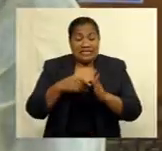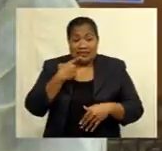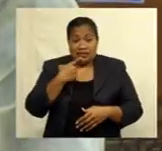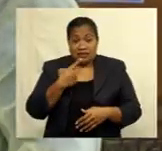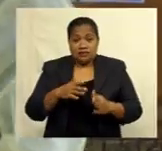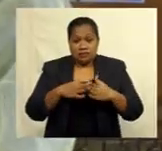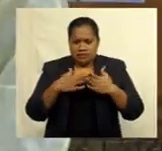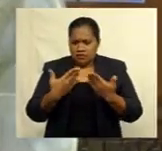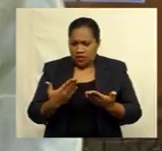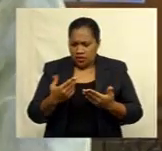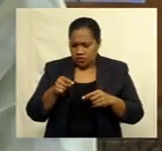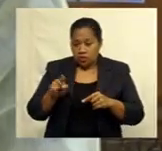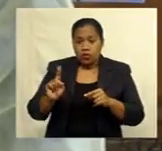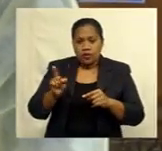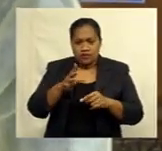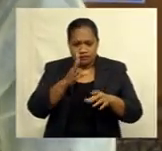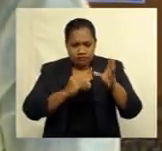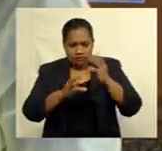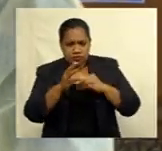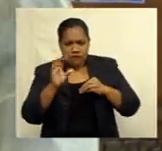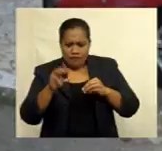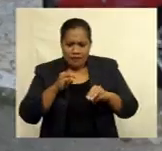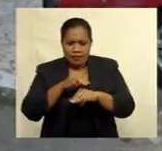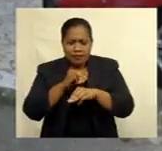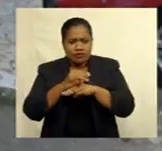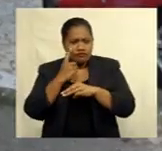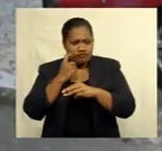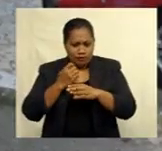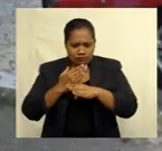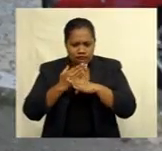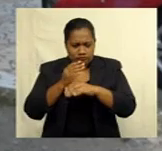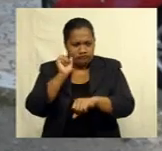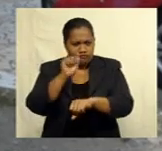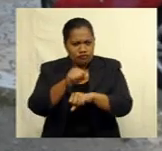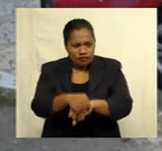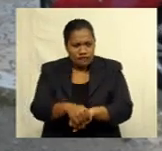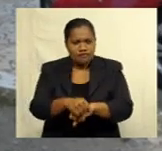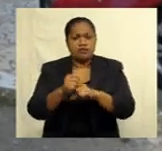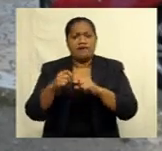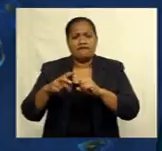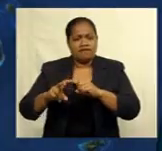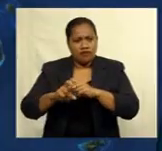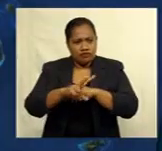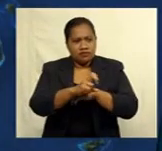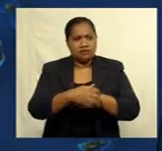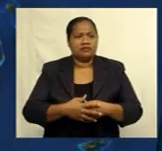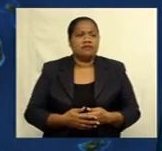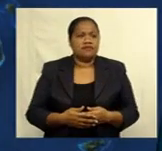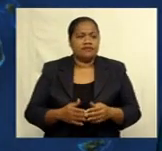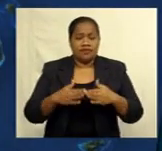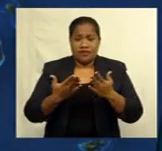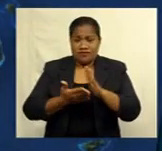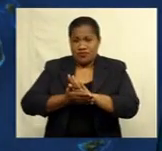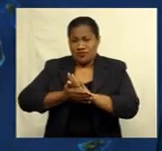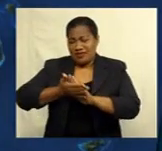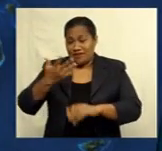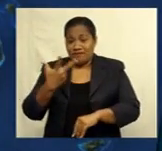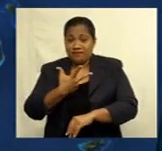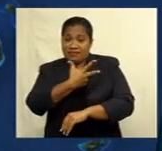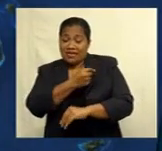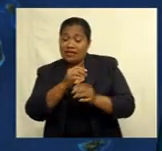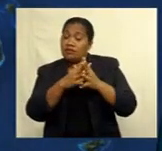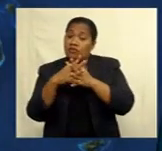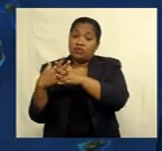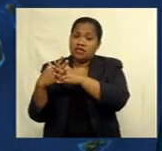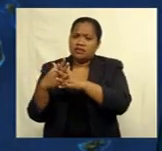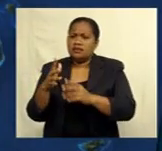applying what they've learned from months of combating the virus. The good news is we have very high rates of vaccination in the Western Division, and we see